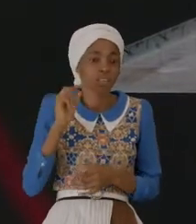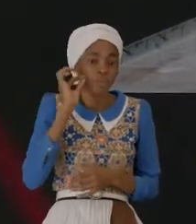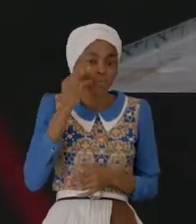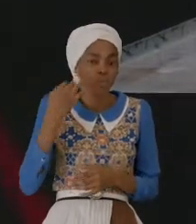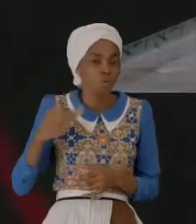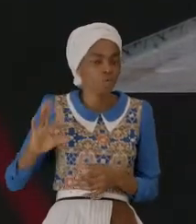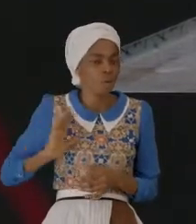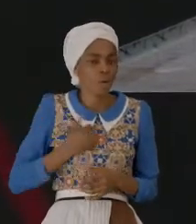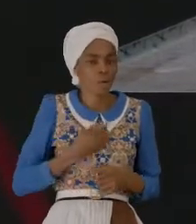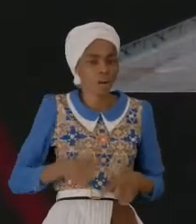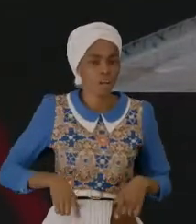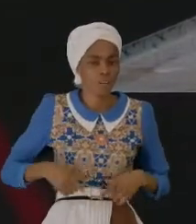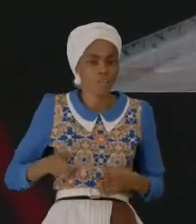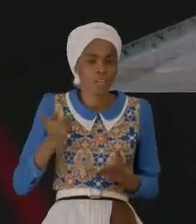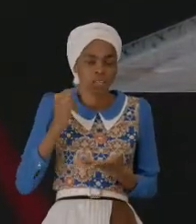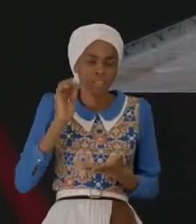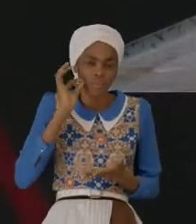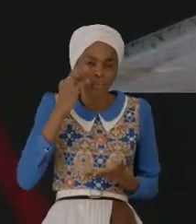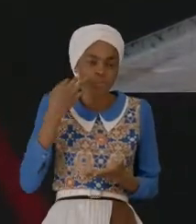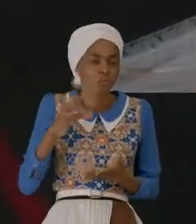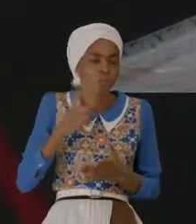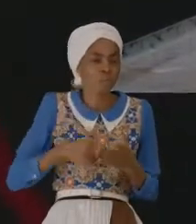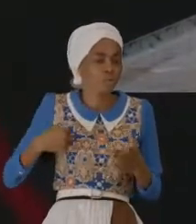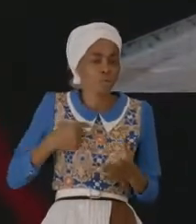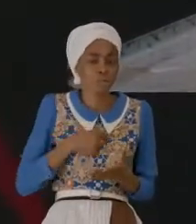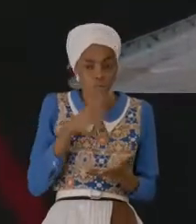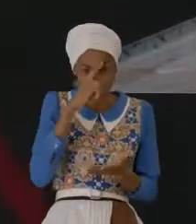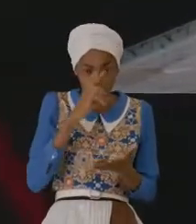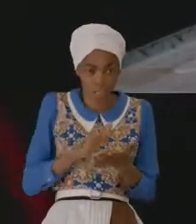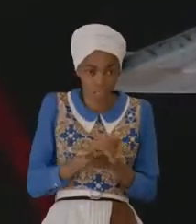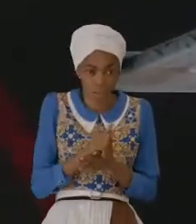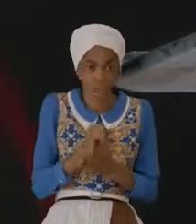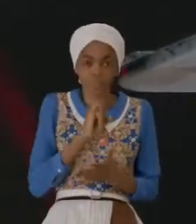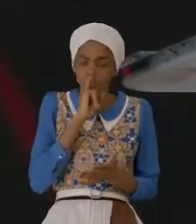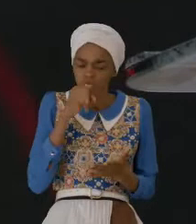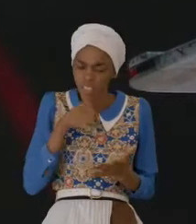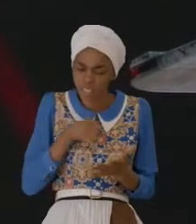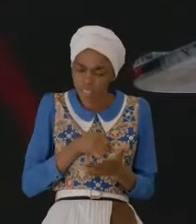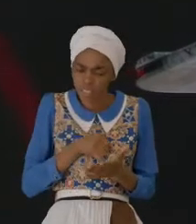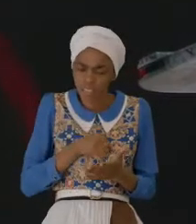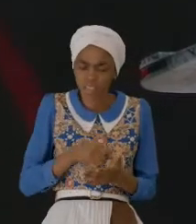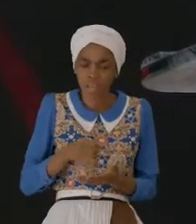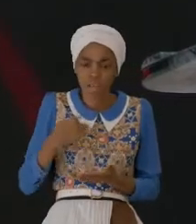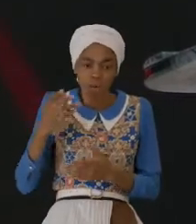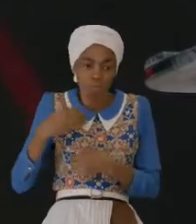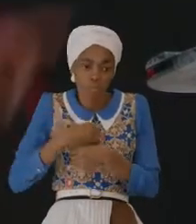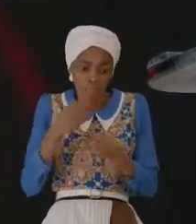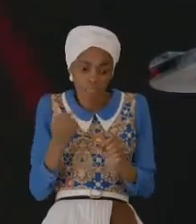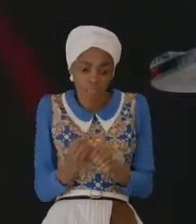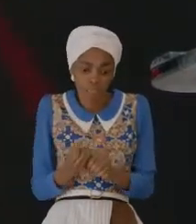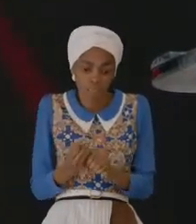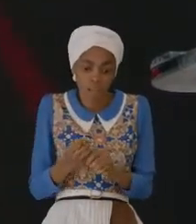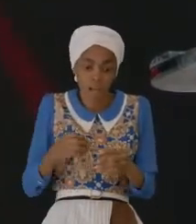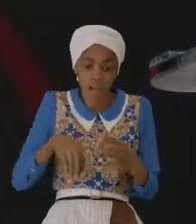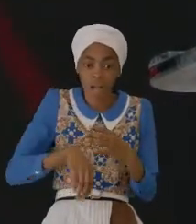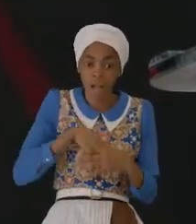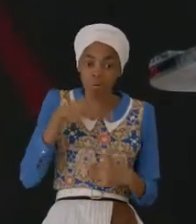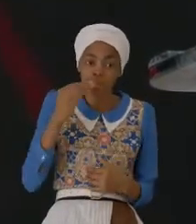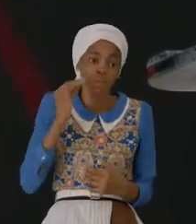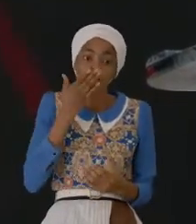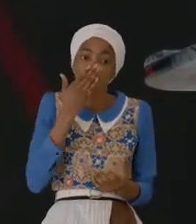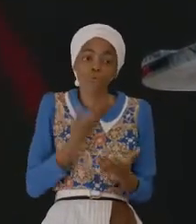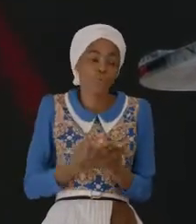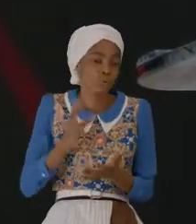the fruit of what we believe is the each producing a good fruit or are we